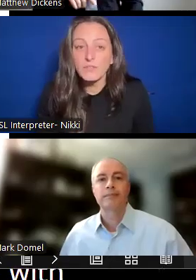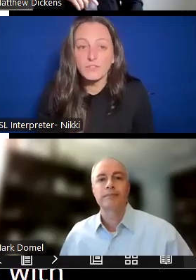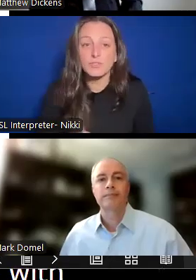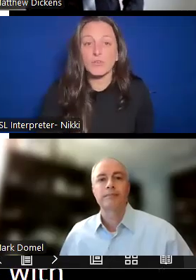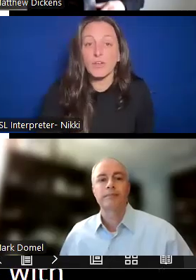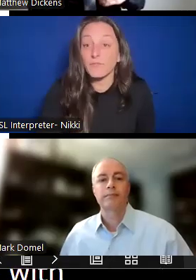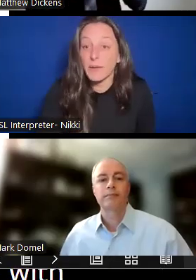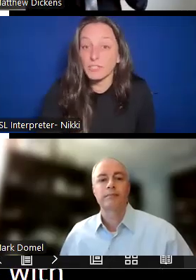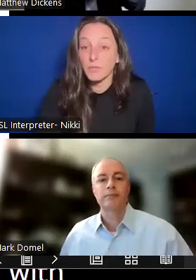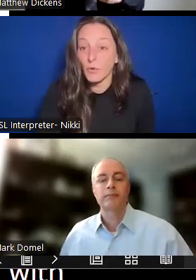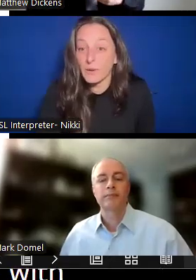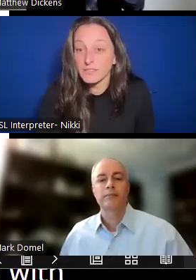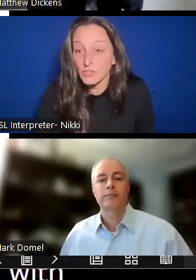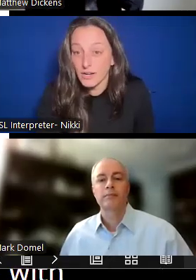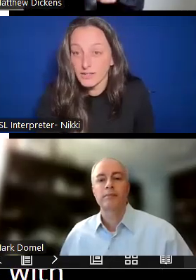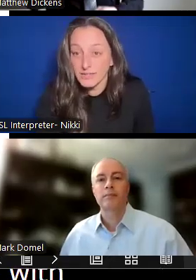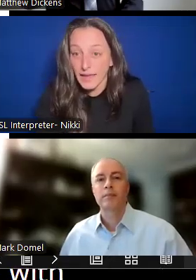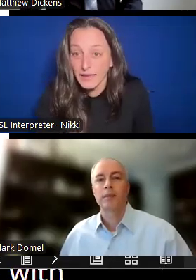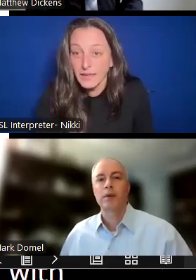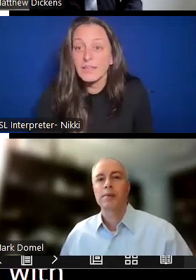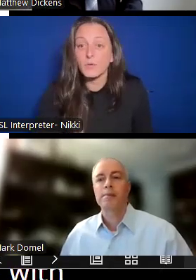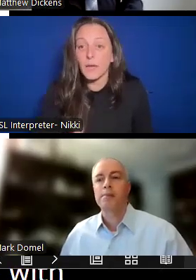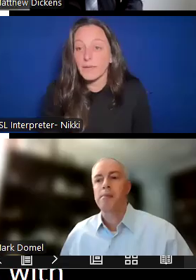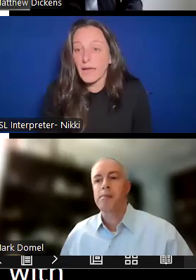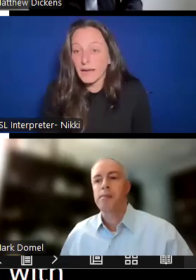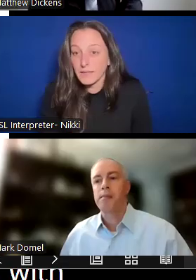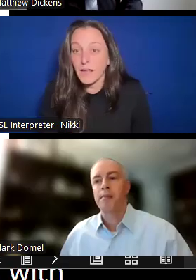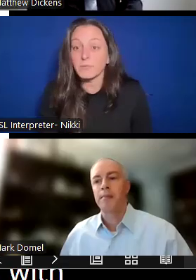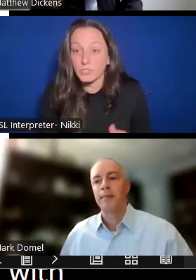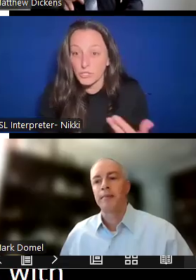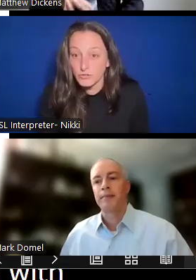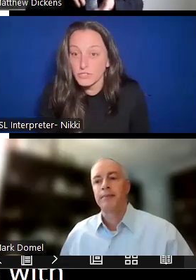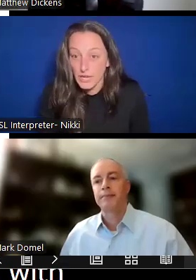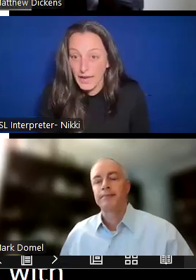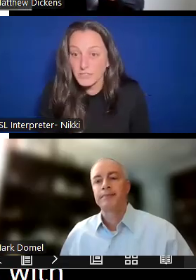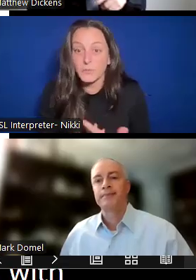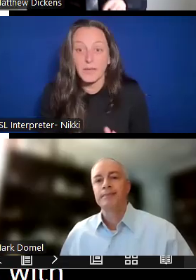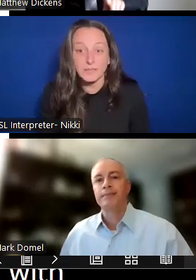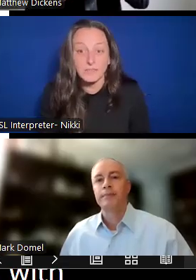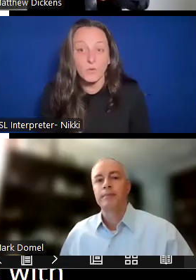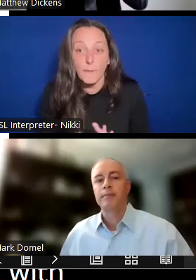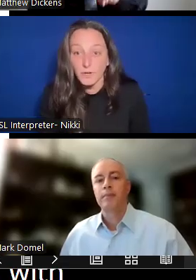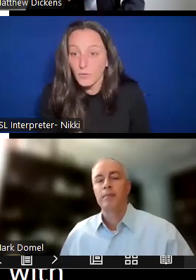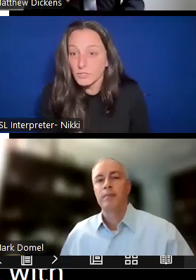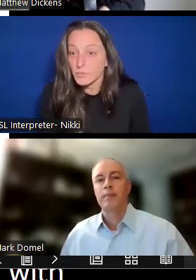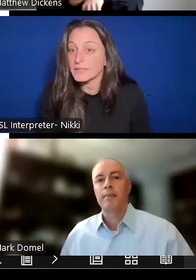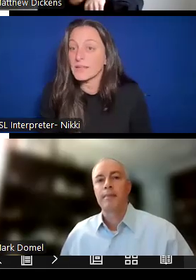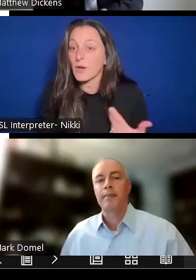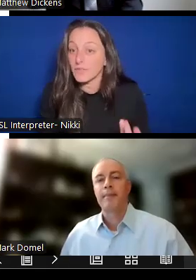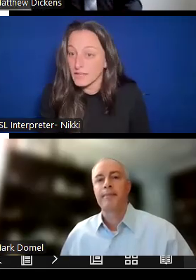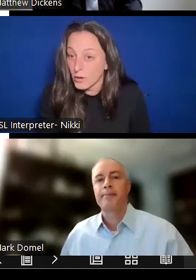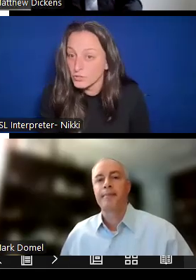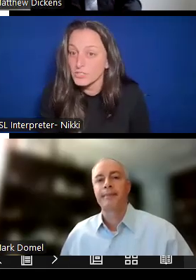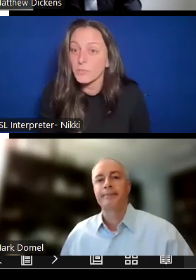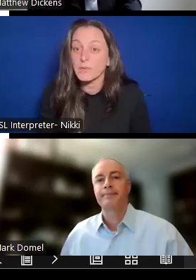I'll give you some general information before we get started as today. There will not be an option to use the chat just because this is a webinar, which means that if